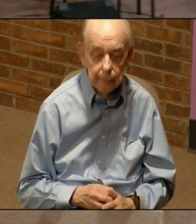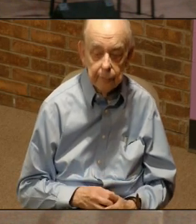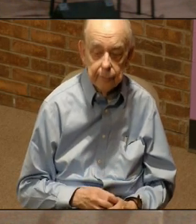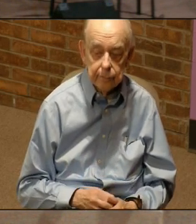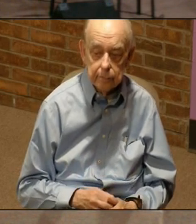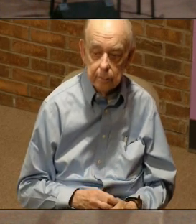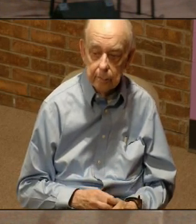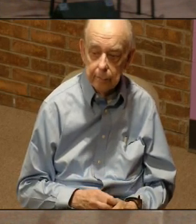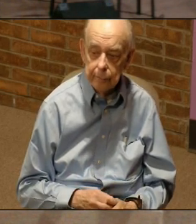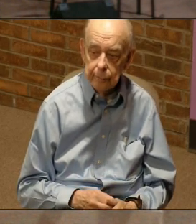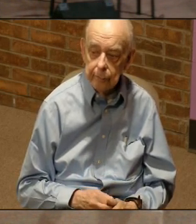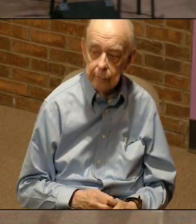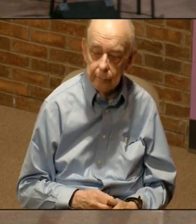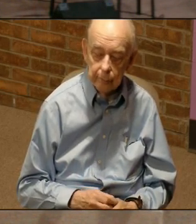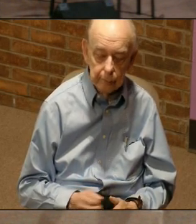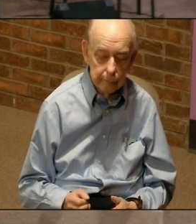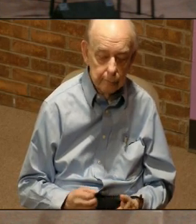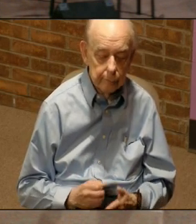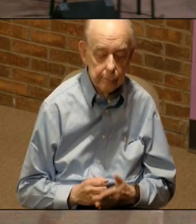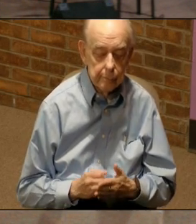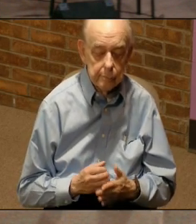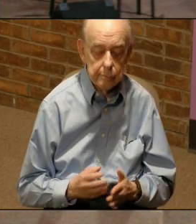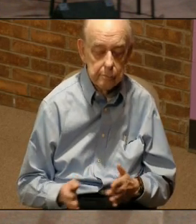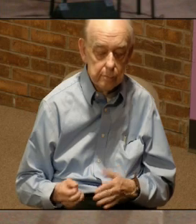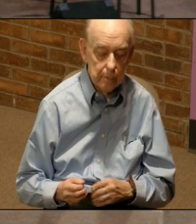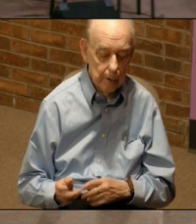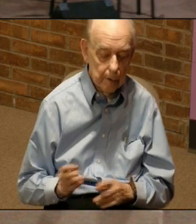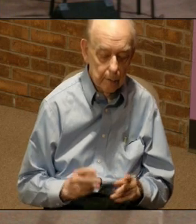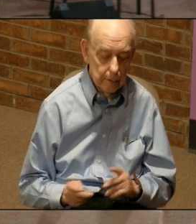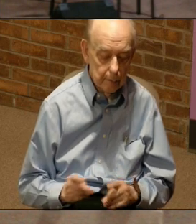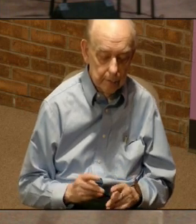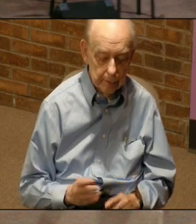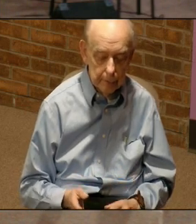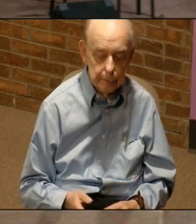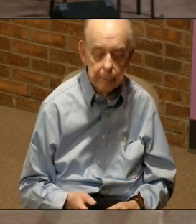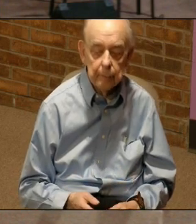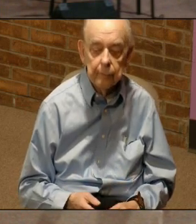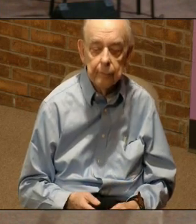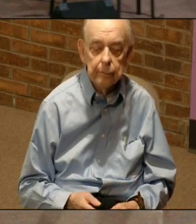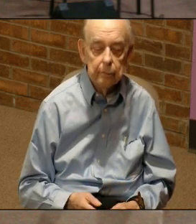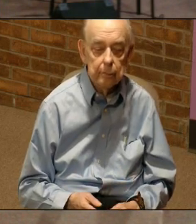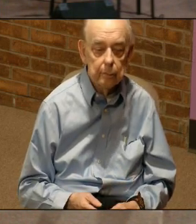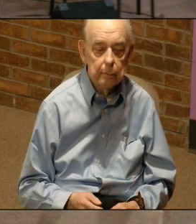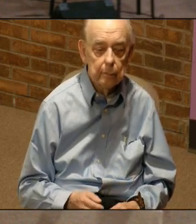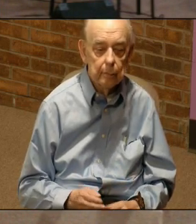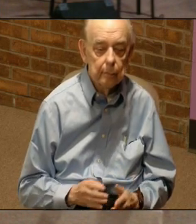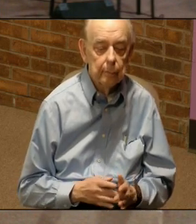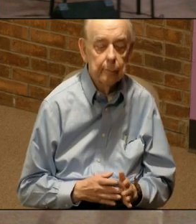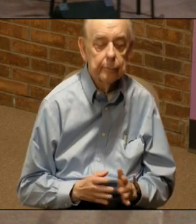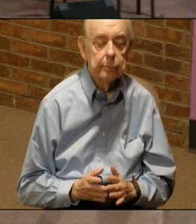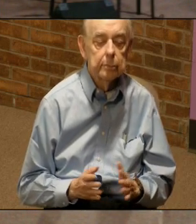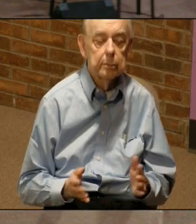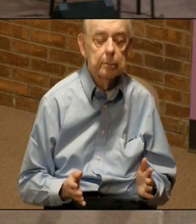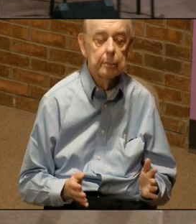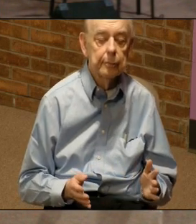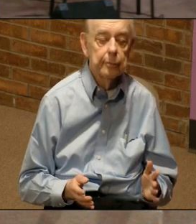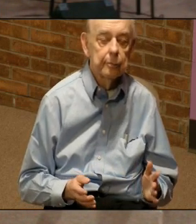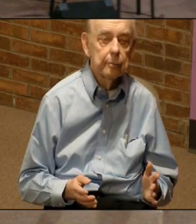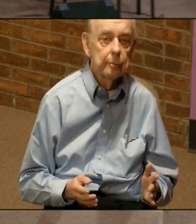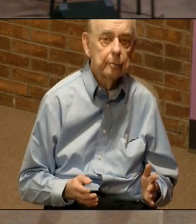and to help prepare the others that are there. So Jesus,